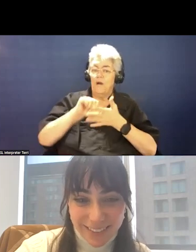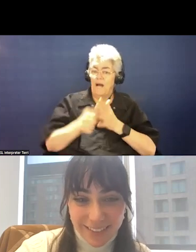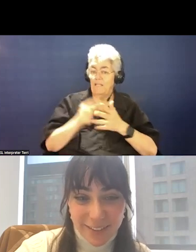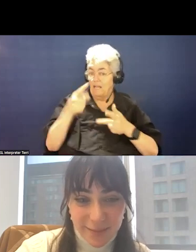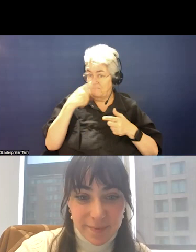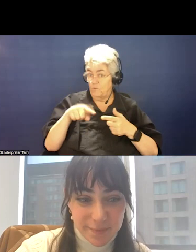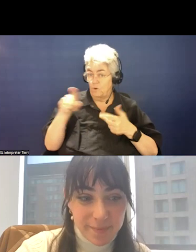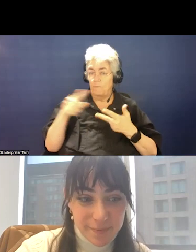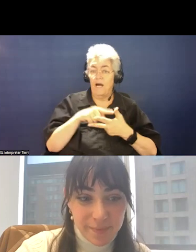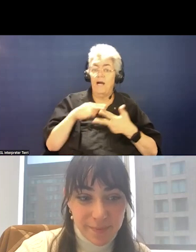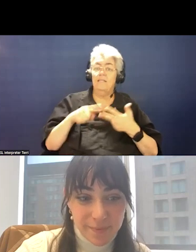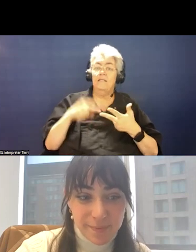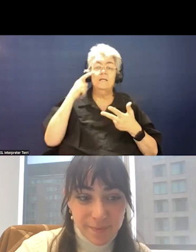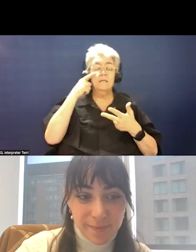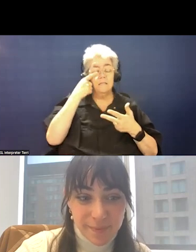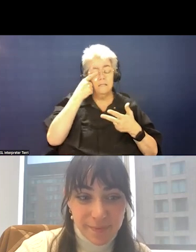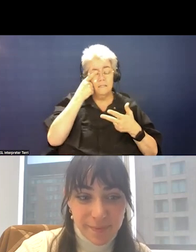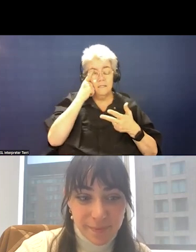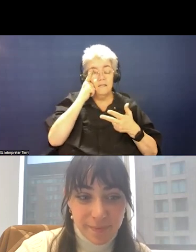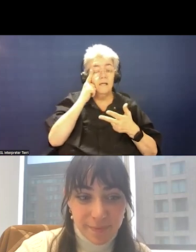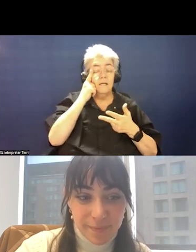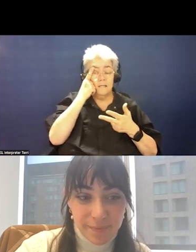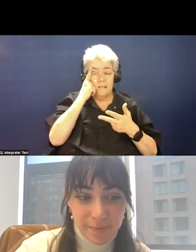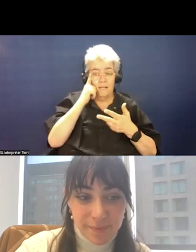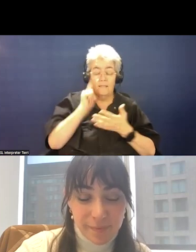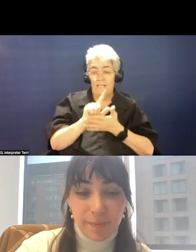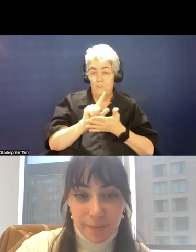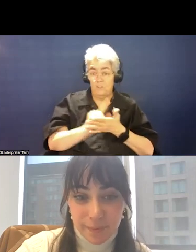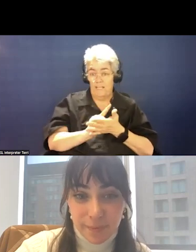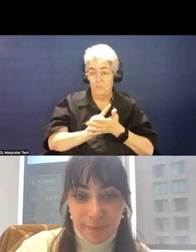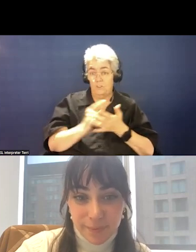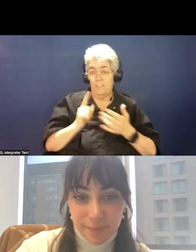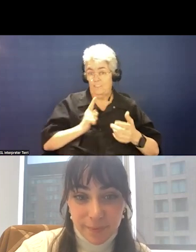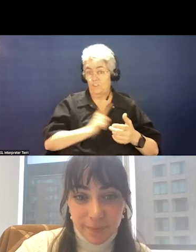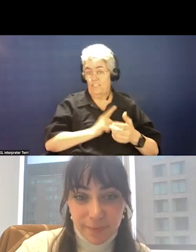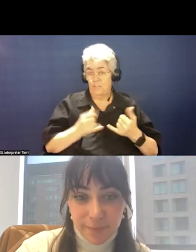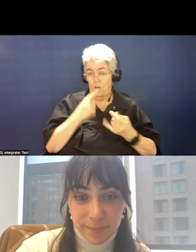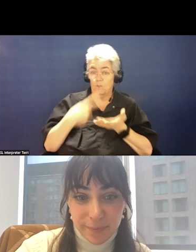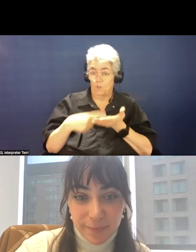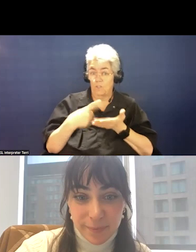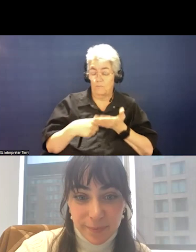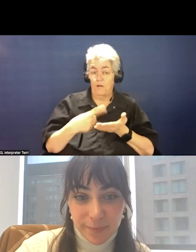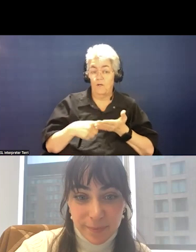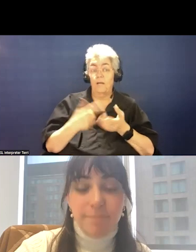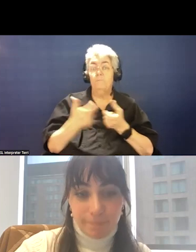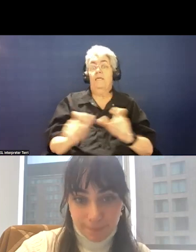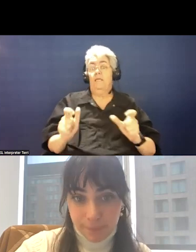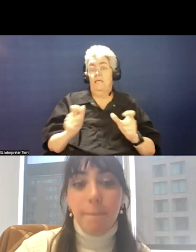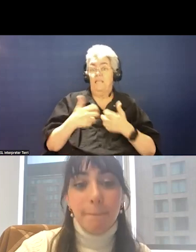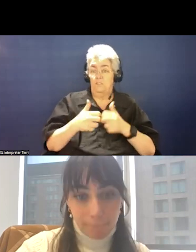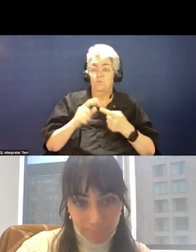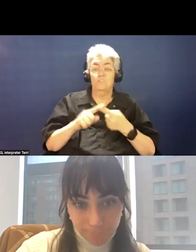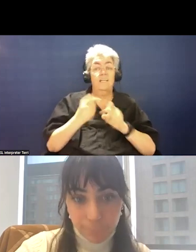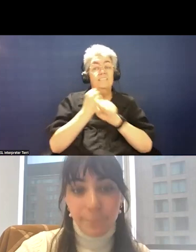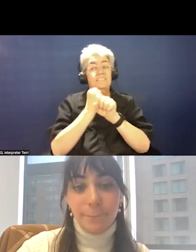mind, bringing them back up again, that the legislation is currently talking about issues that are really striking us really big time. Telehealth